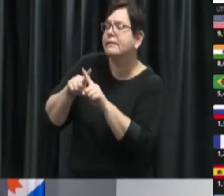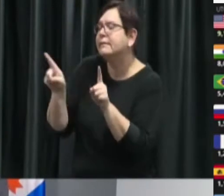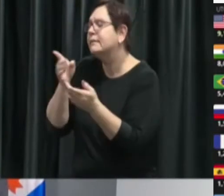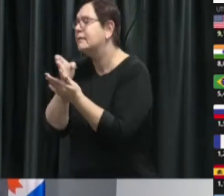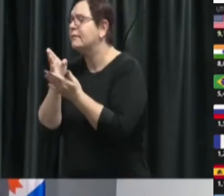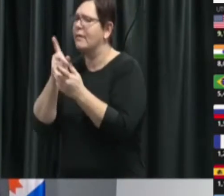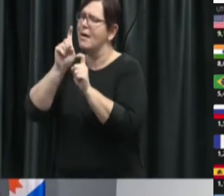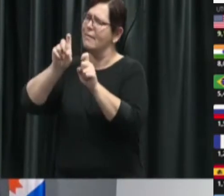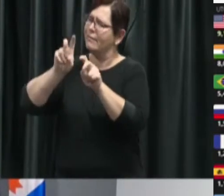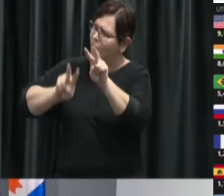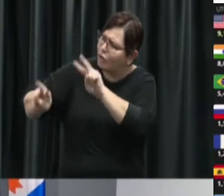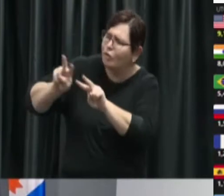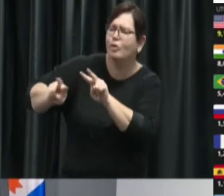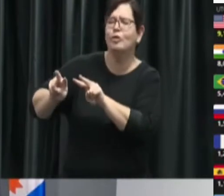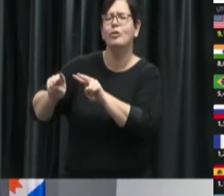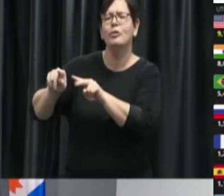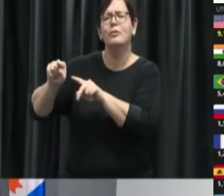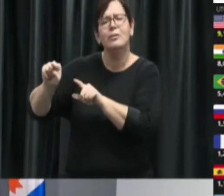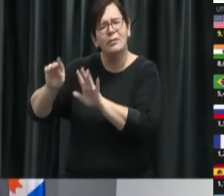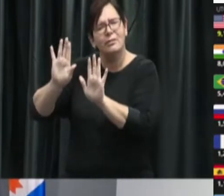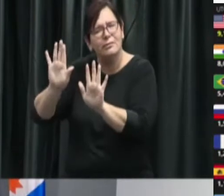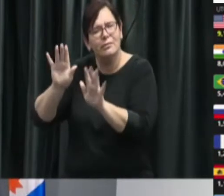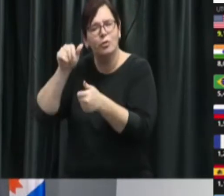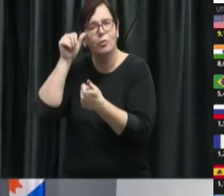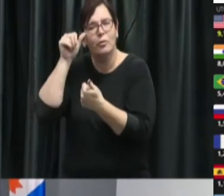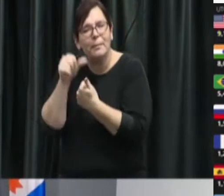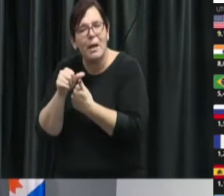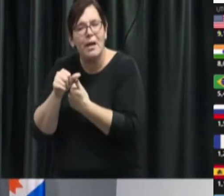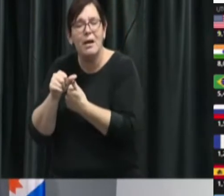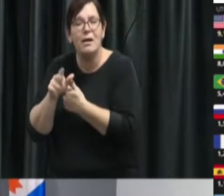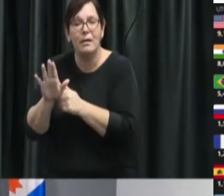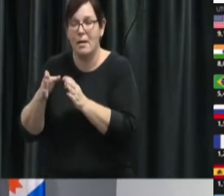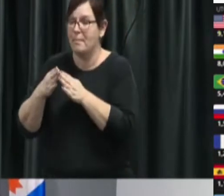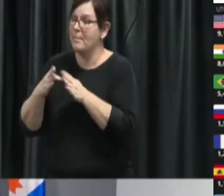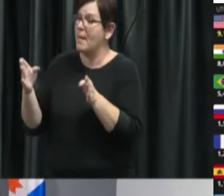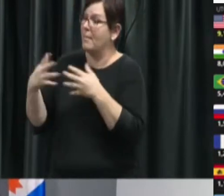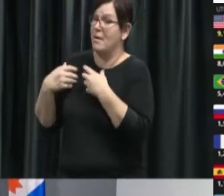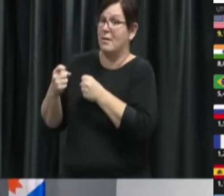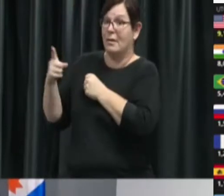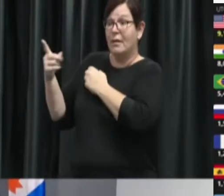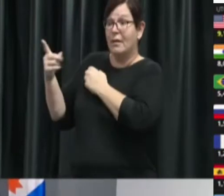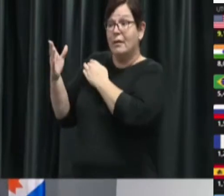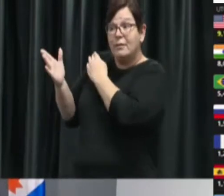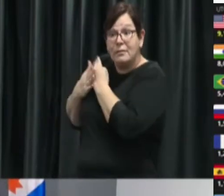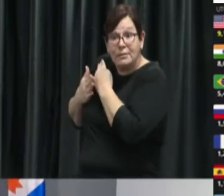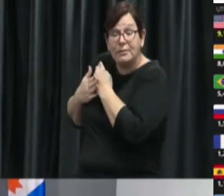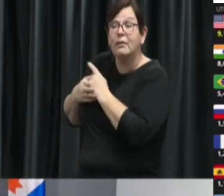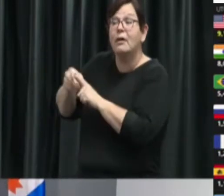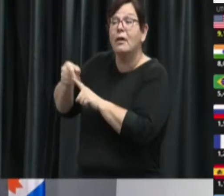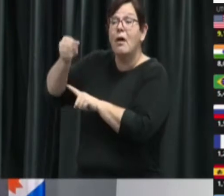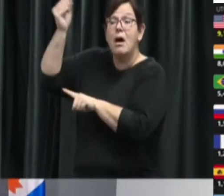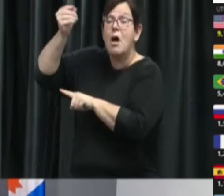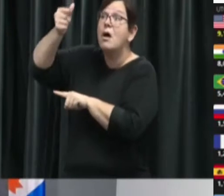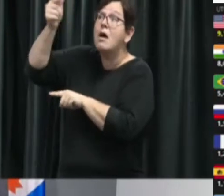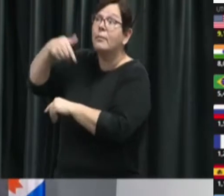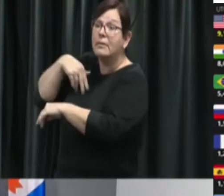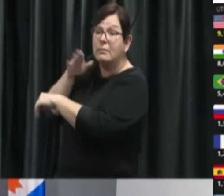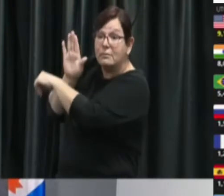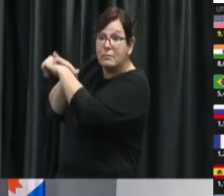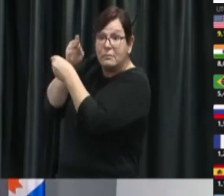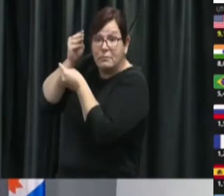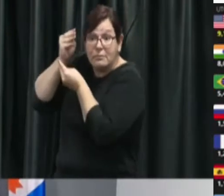You'll recall that the advice we received and that we passed on to the provincial government back a little while ago was that it was group activities in